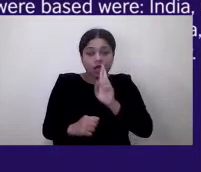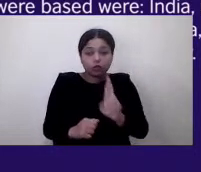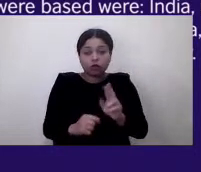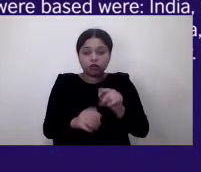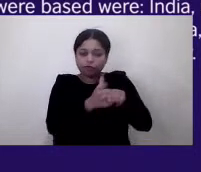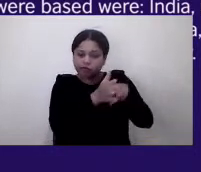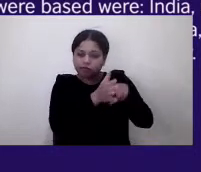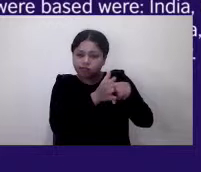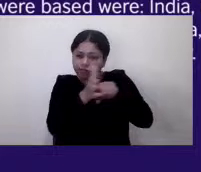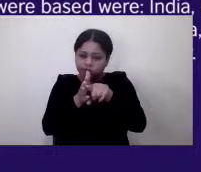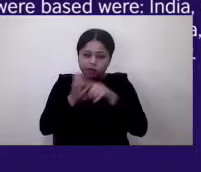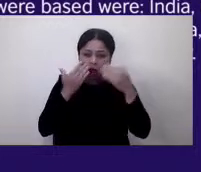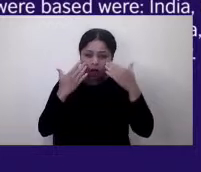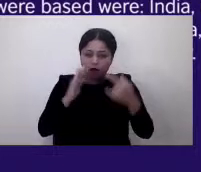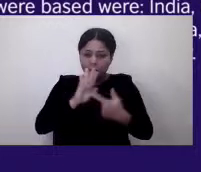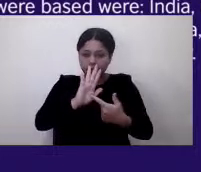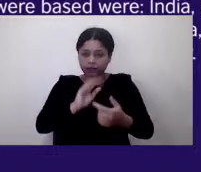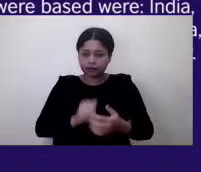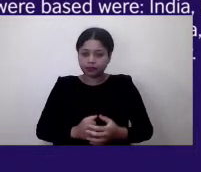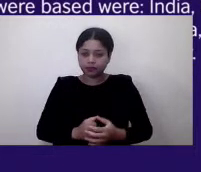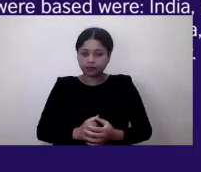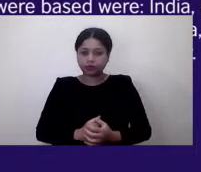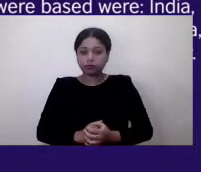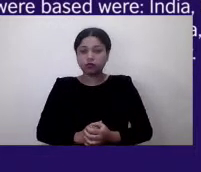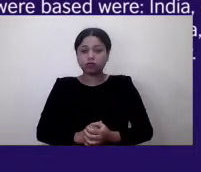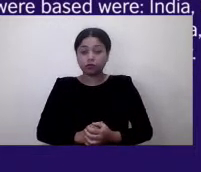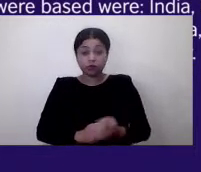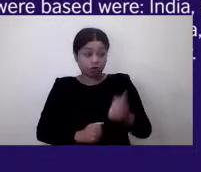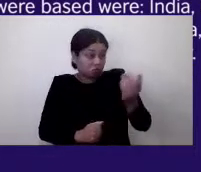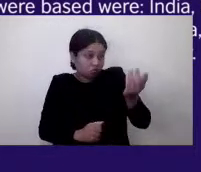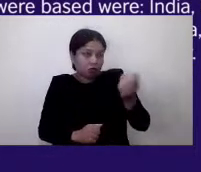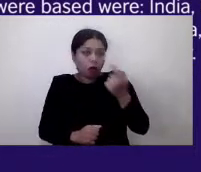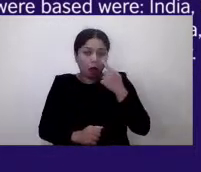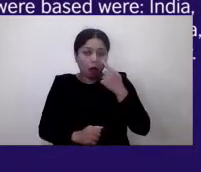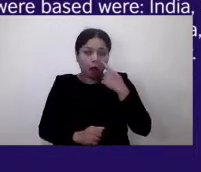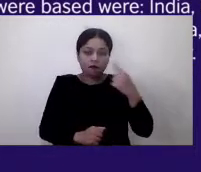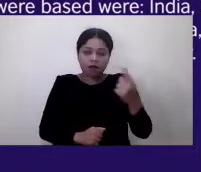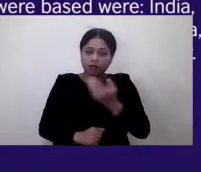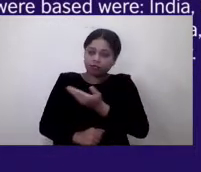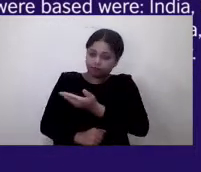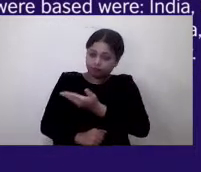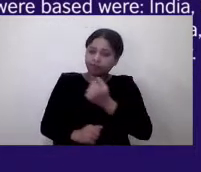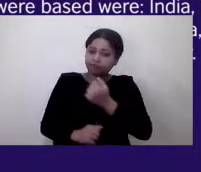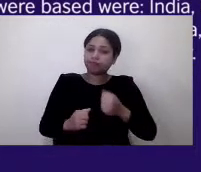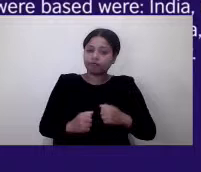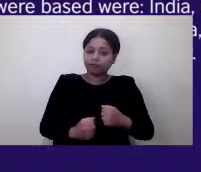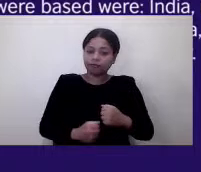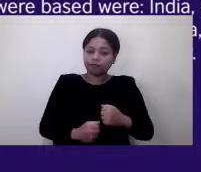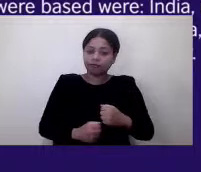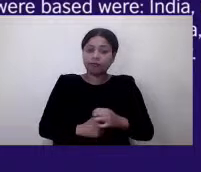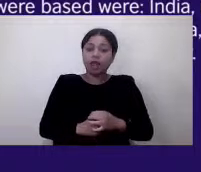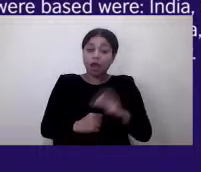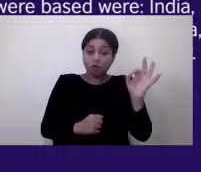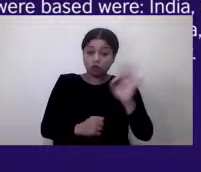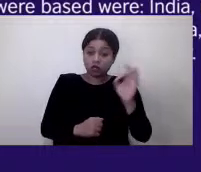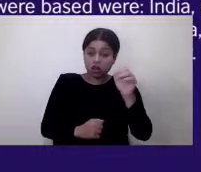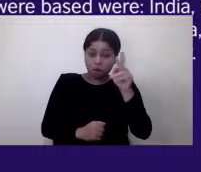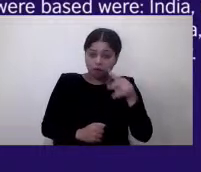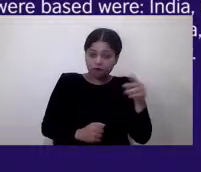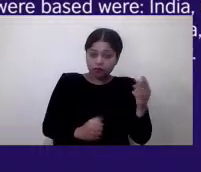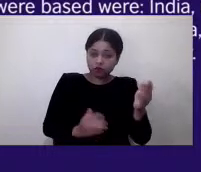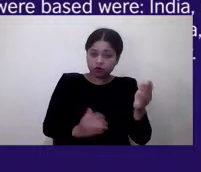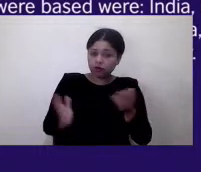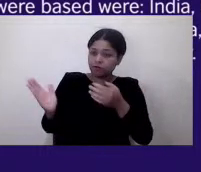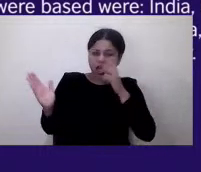You can see that 87% of the teachers who took the survey believed that ELT teachers have a